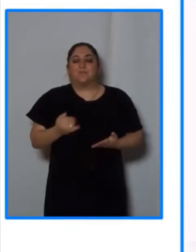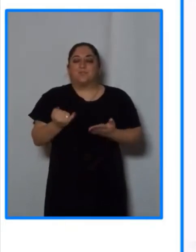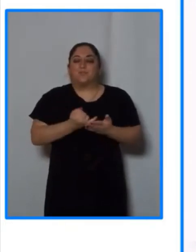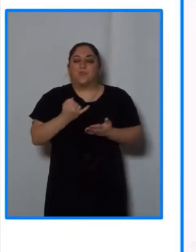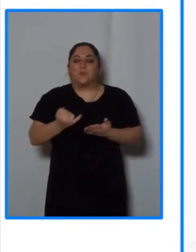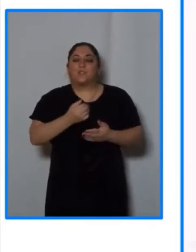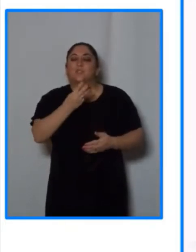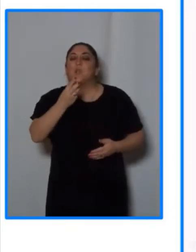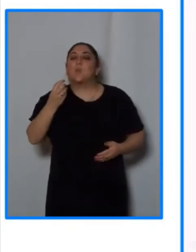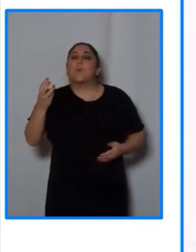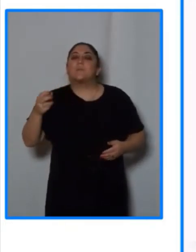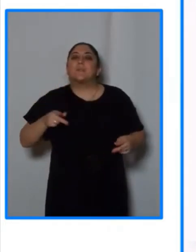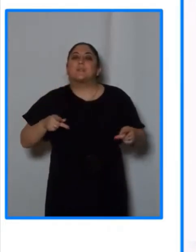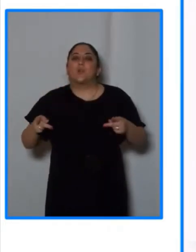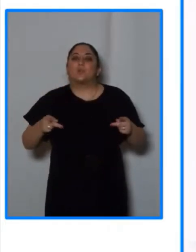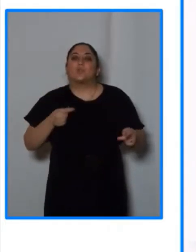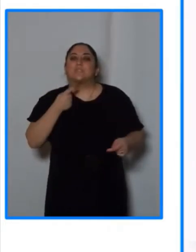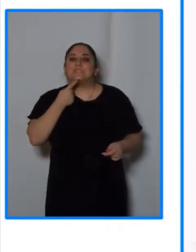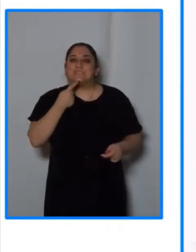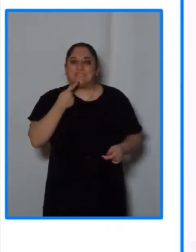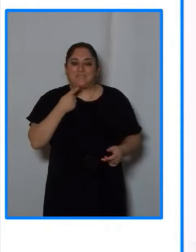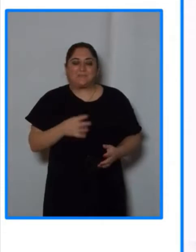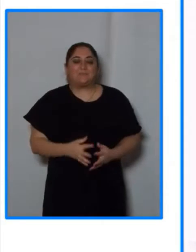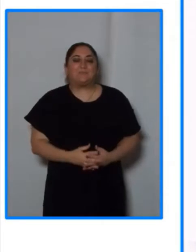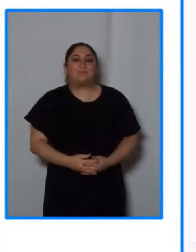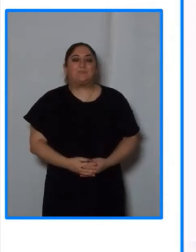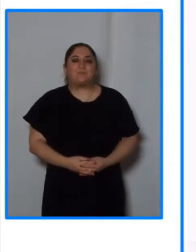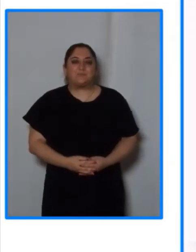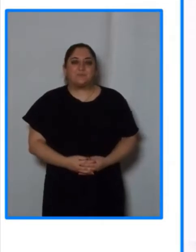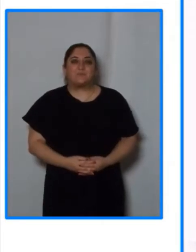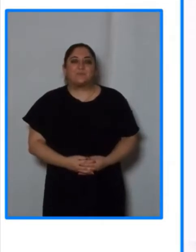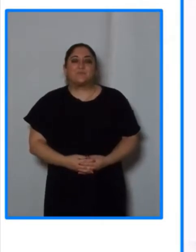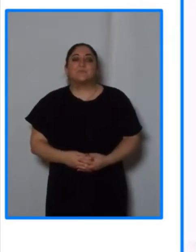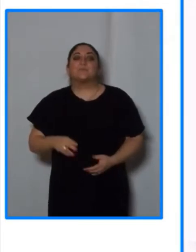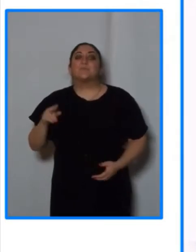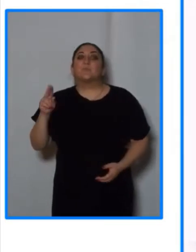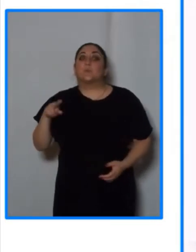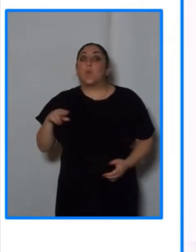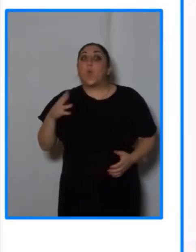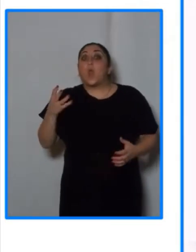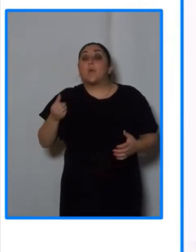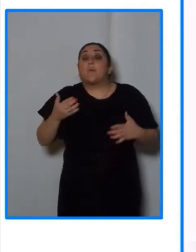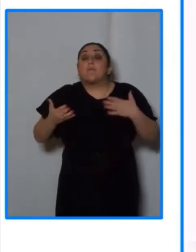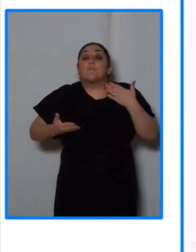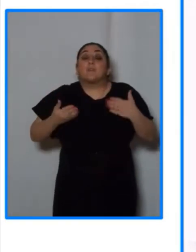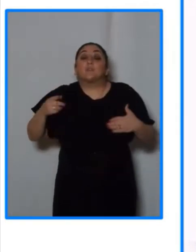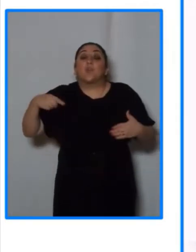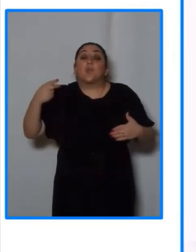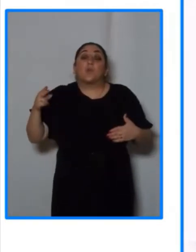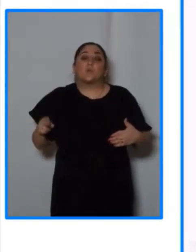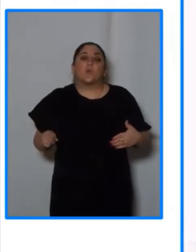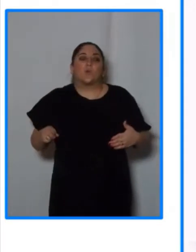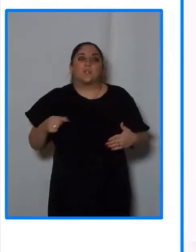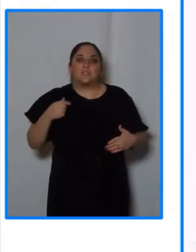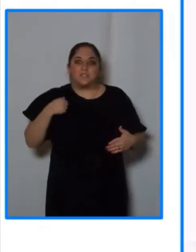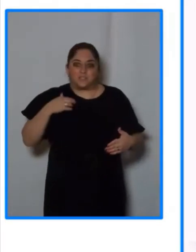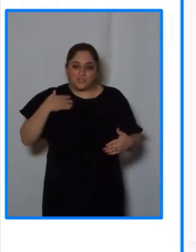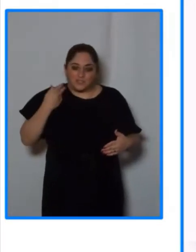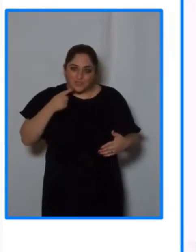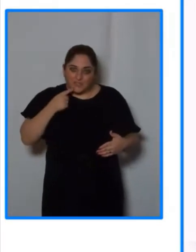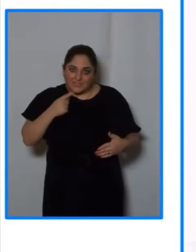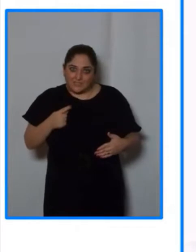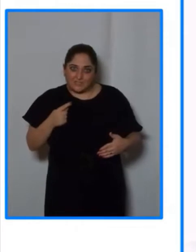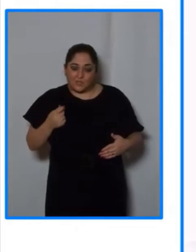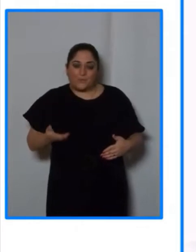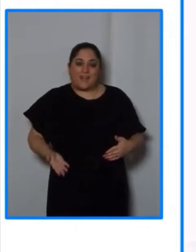they navigate on keyboard or a screen reader. And of course, there are other criteria as well, but I wanted to highlight these as some of the